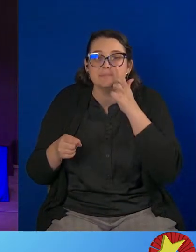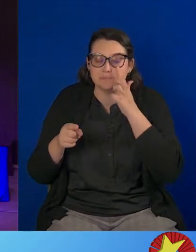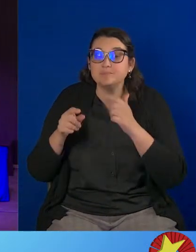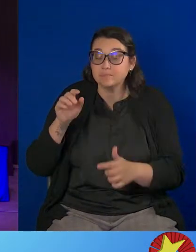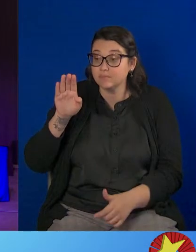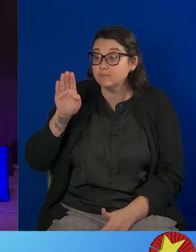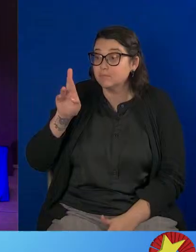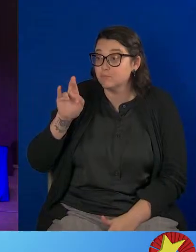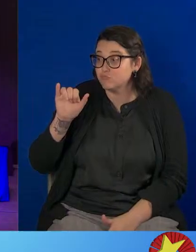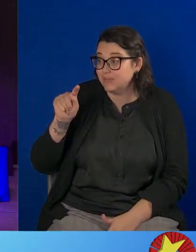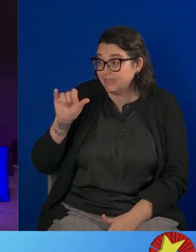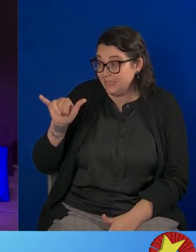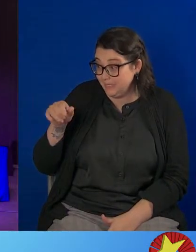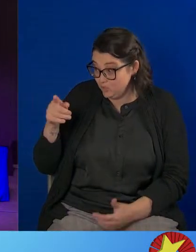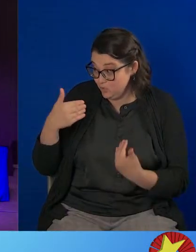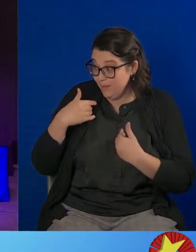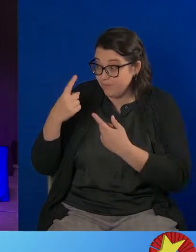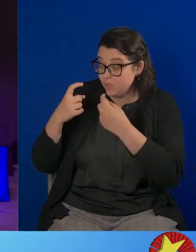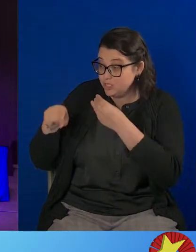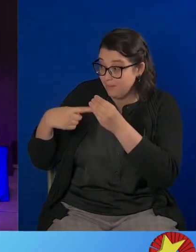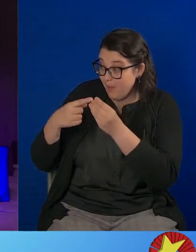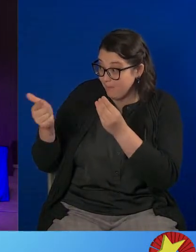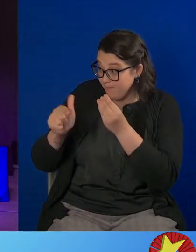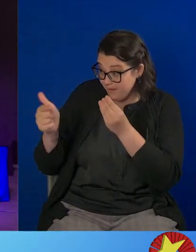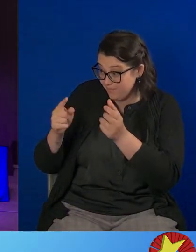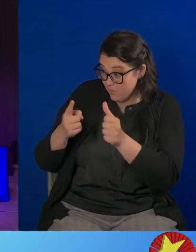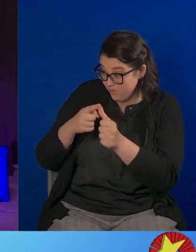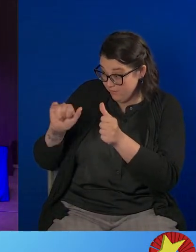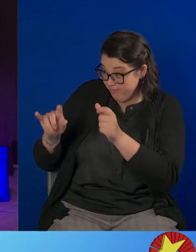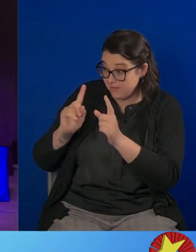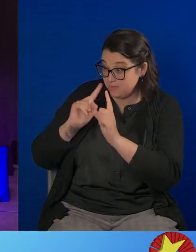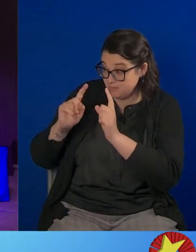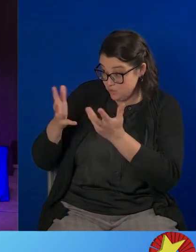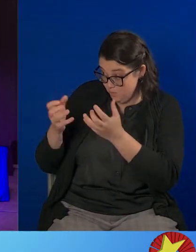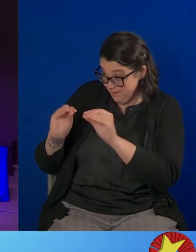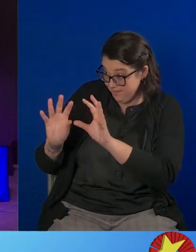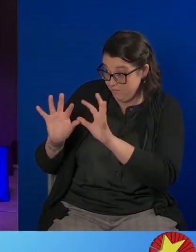forth and any clarification needed about that discussion first?